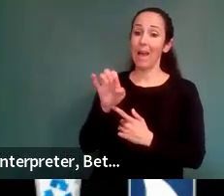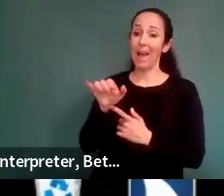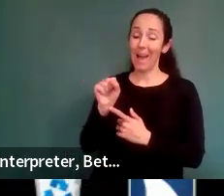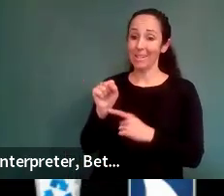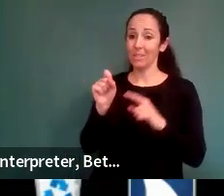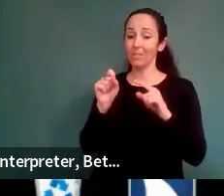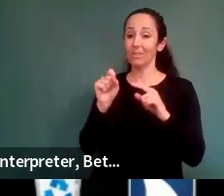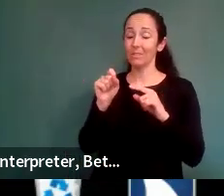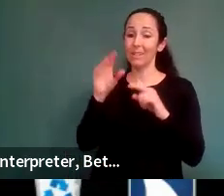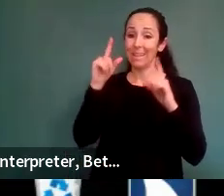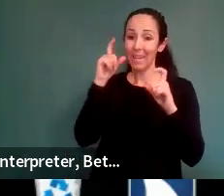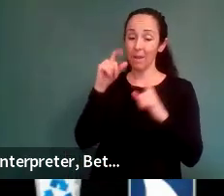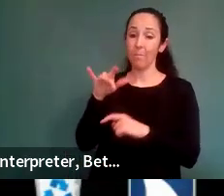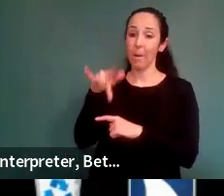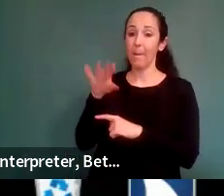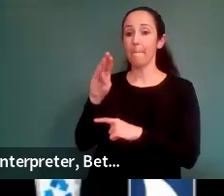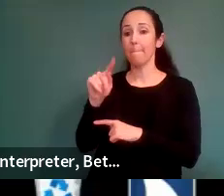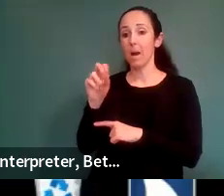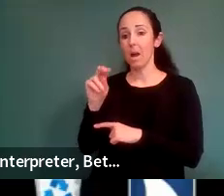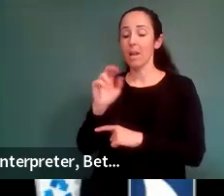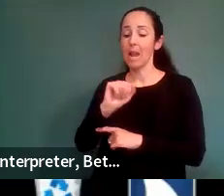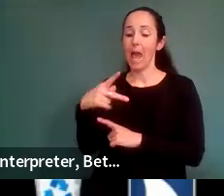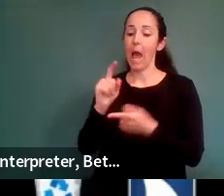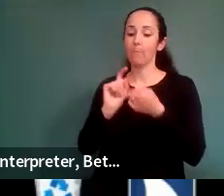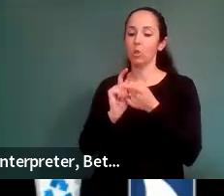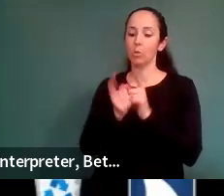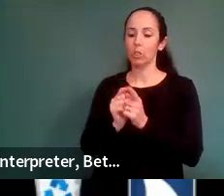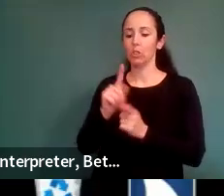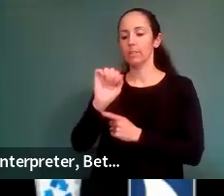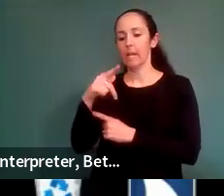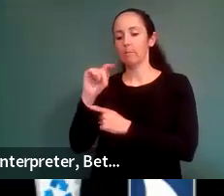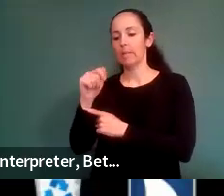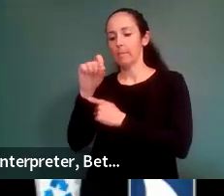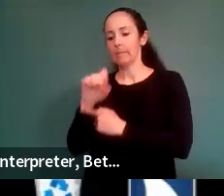App switcher. Be My Eyes. Tap Tap C. App switcher. One Tap. second.